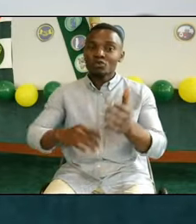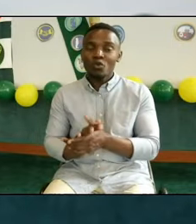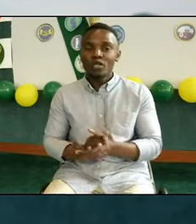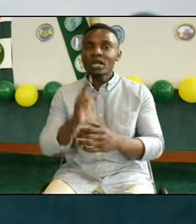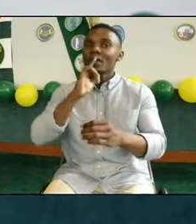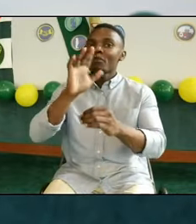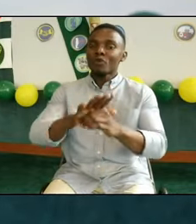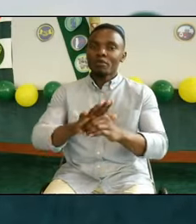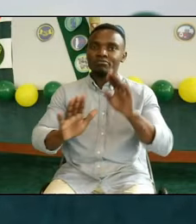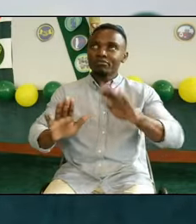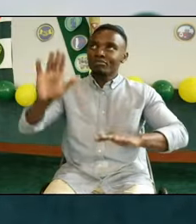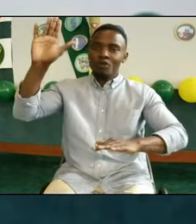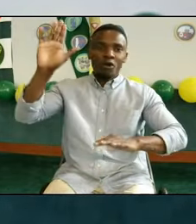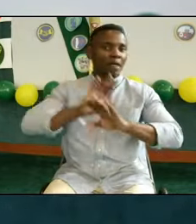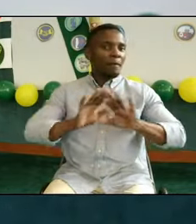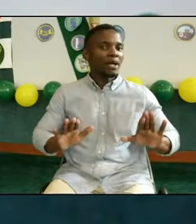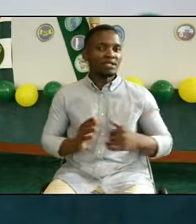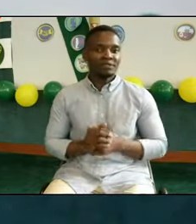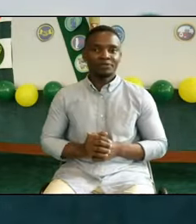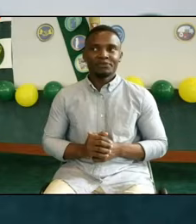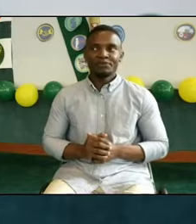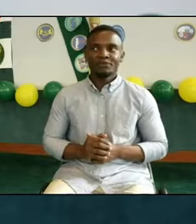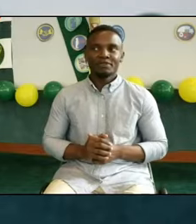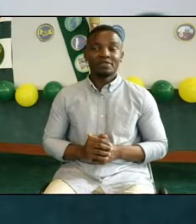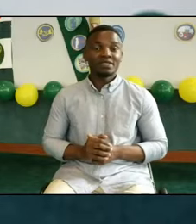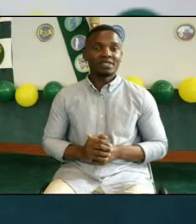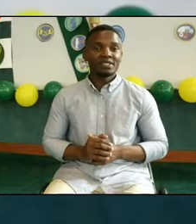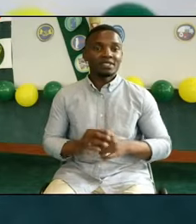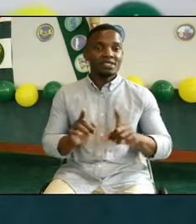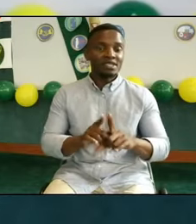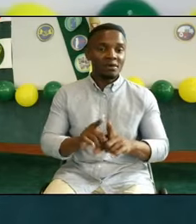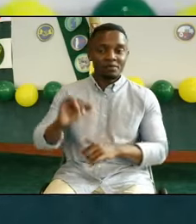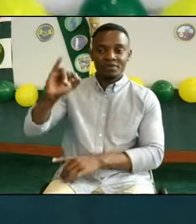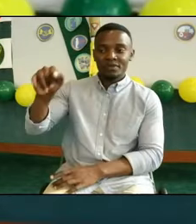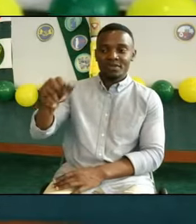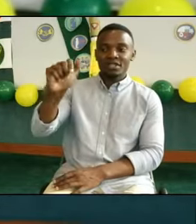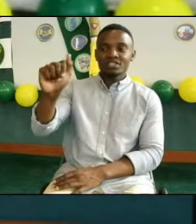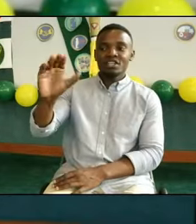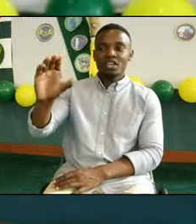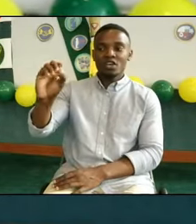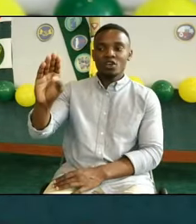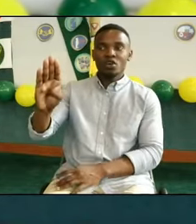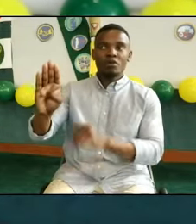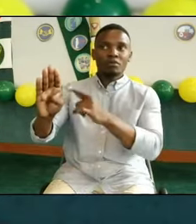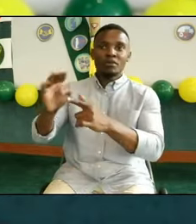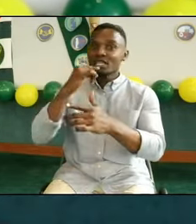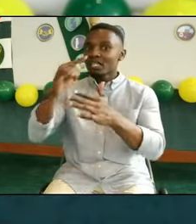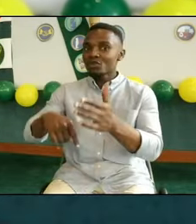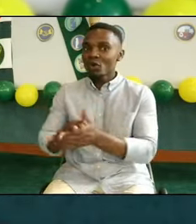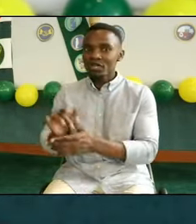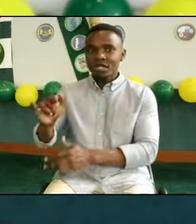oath. So he did. So if you read your Bible, you say Jacob was a cheat, your theology is having a